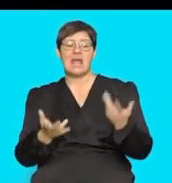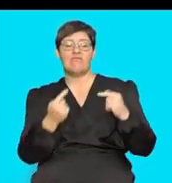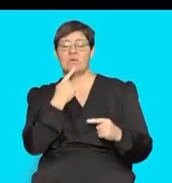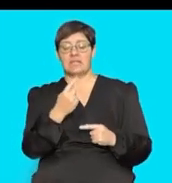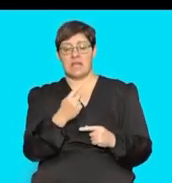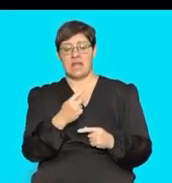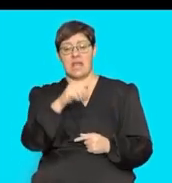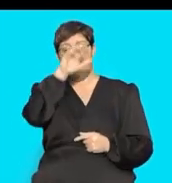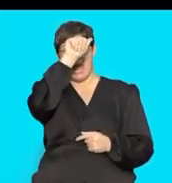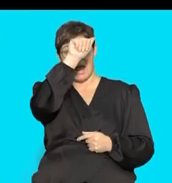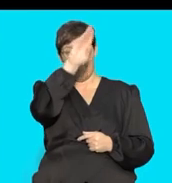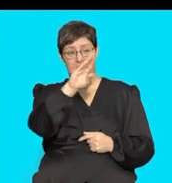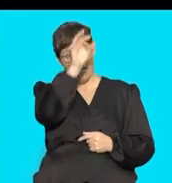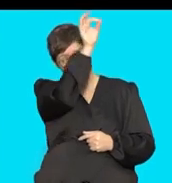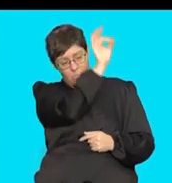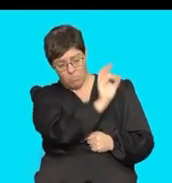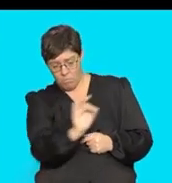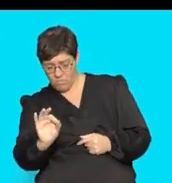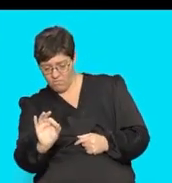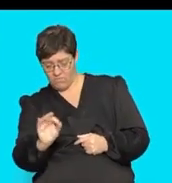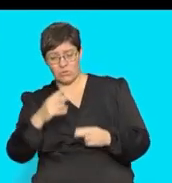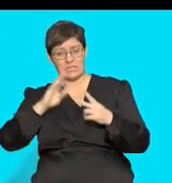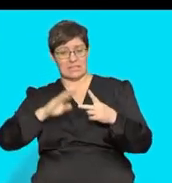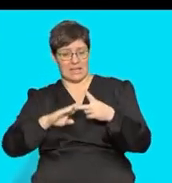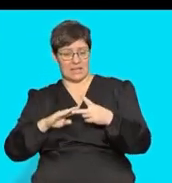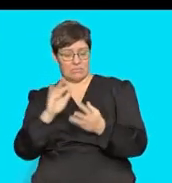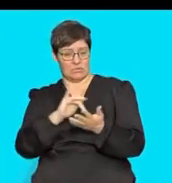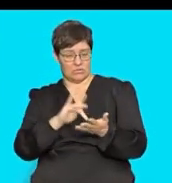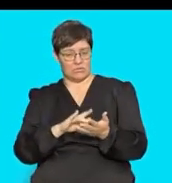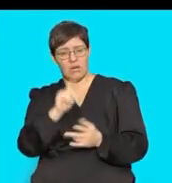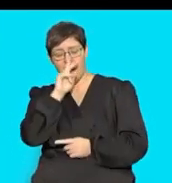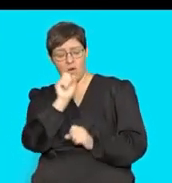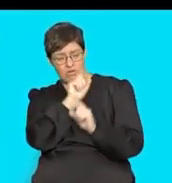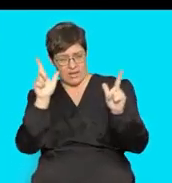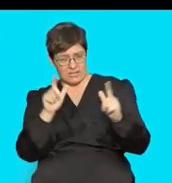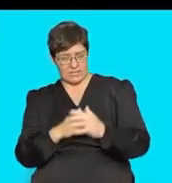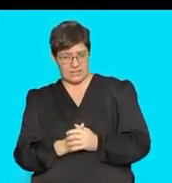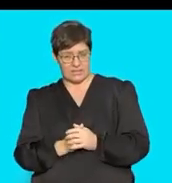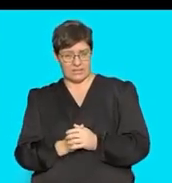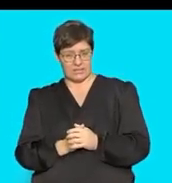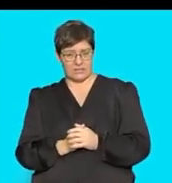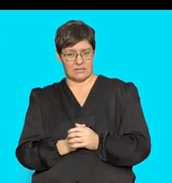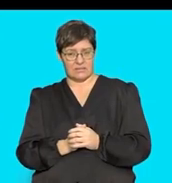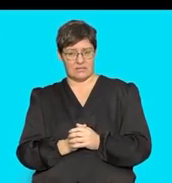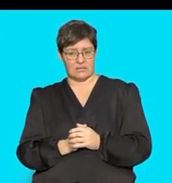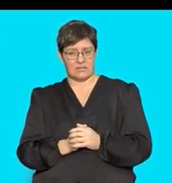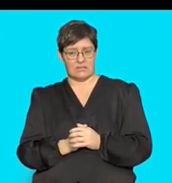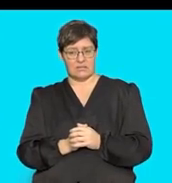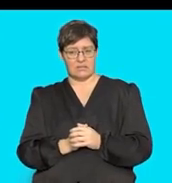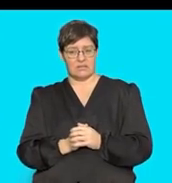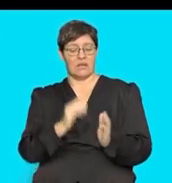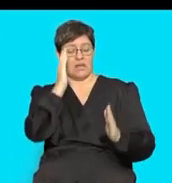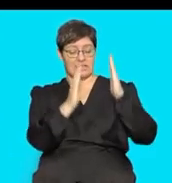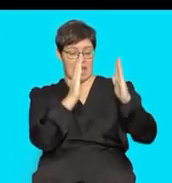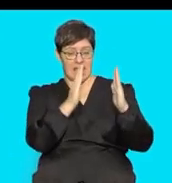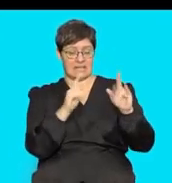we pivoted AB to this position here, to the second position here, you do realize you're going to end up with these two sides